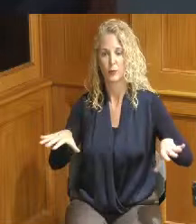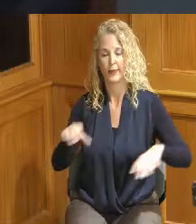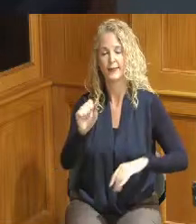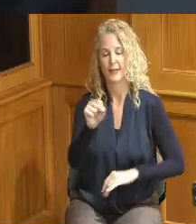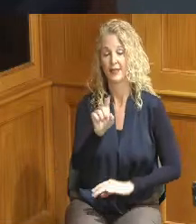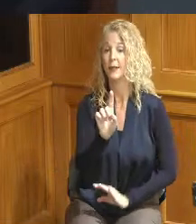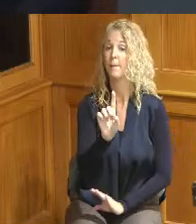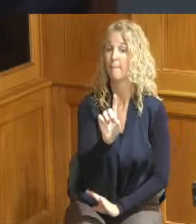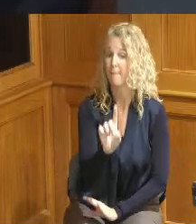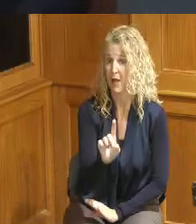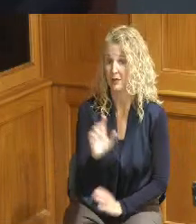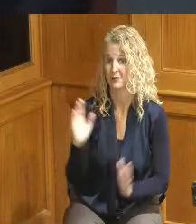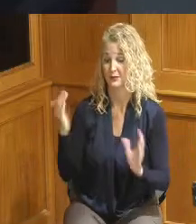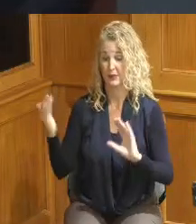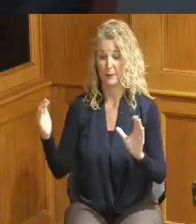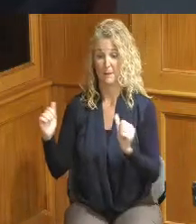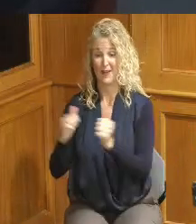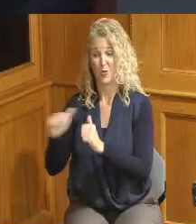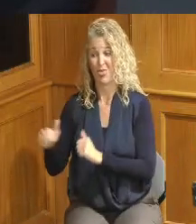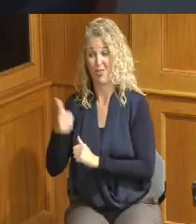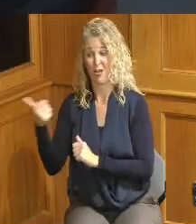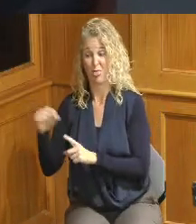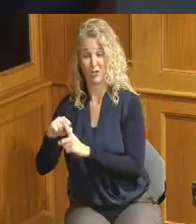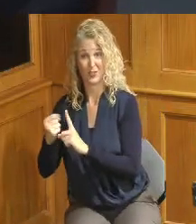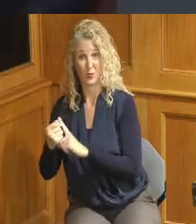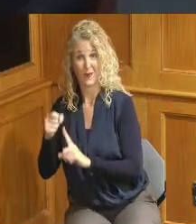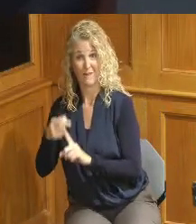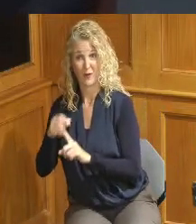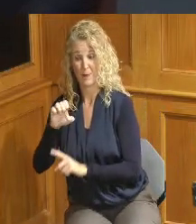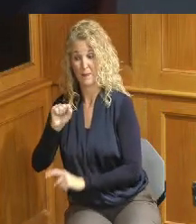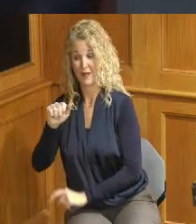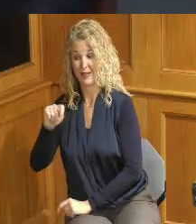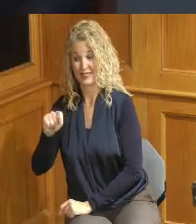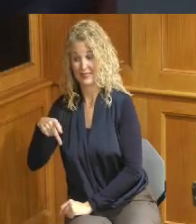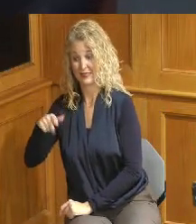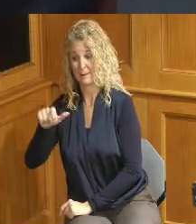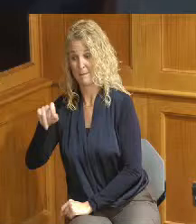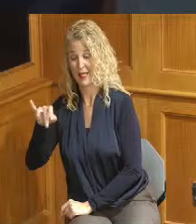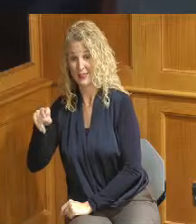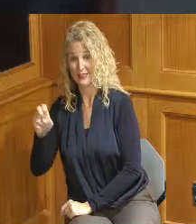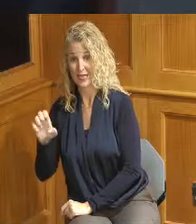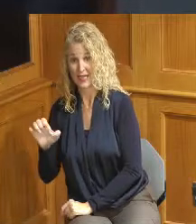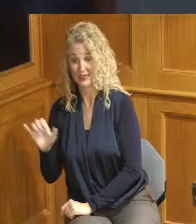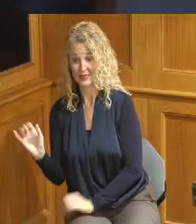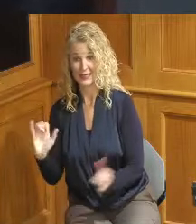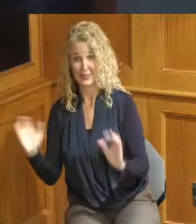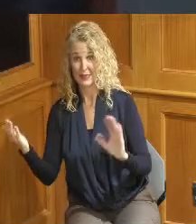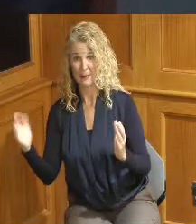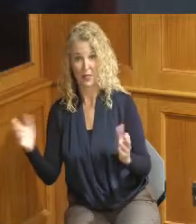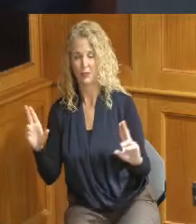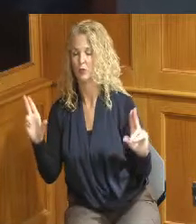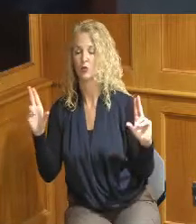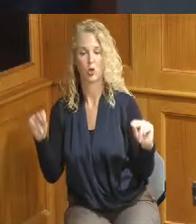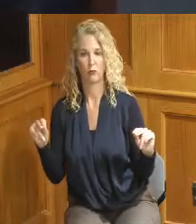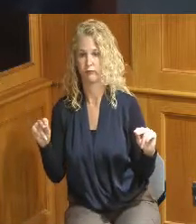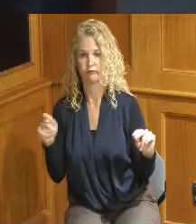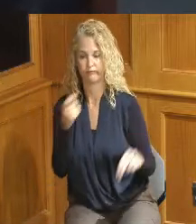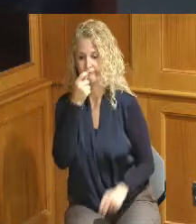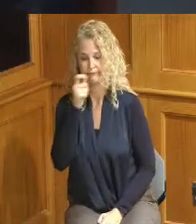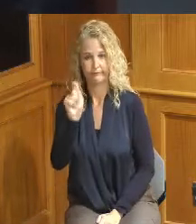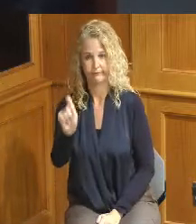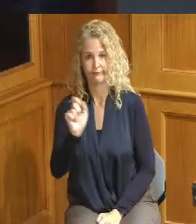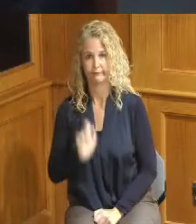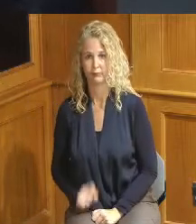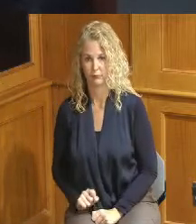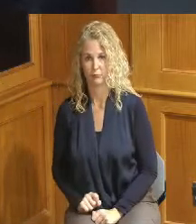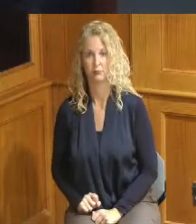to the unfortunate incident in East Palestine. Okay. And then also, you mentioned that, because I'm concerned about the residents